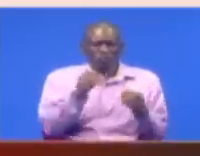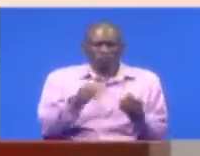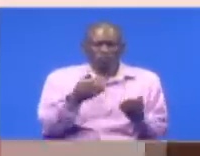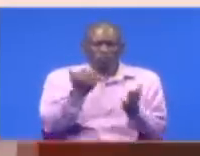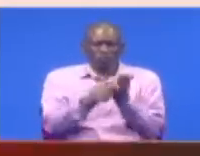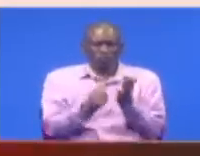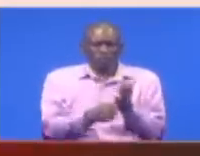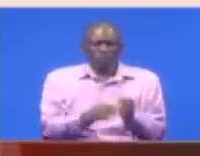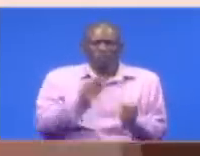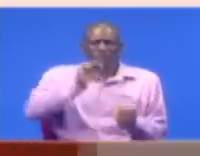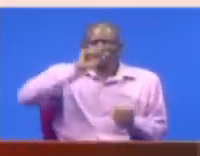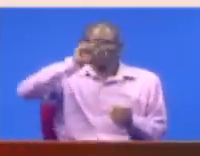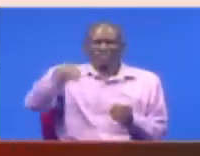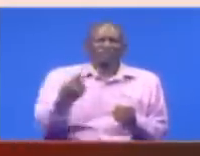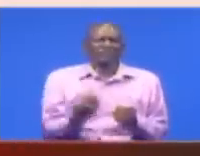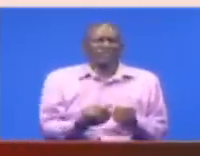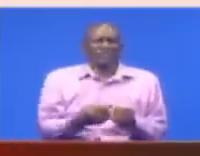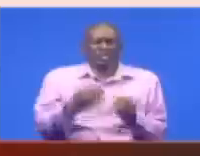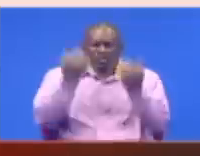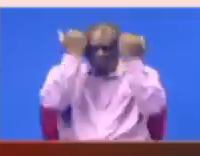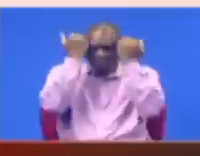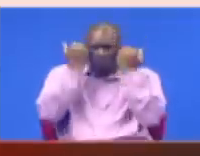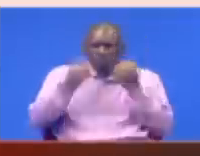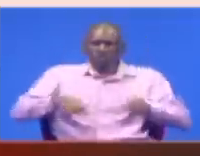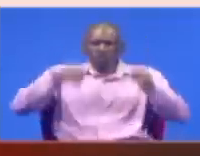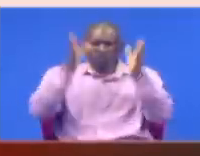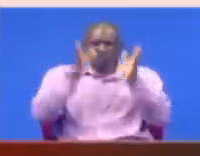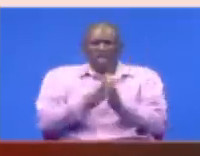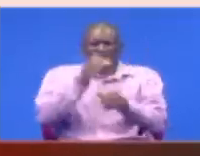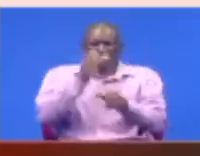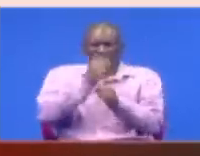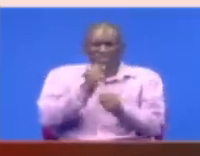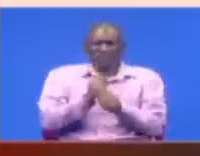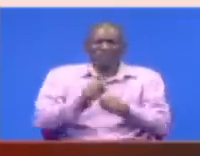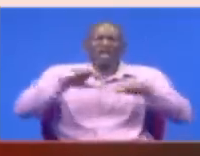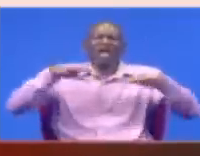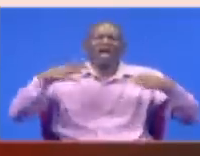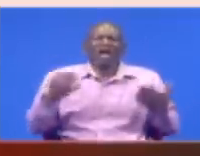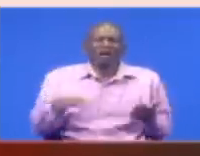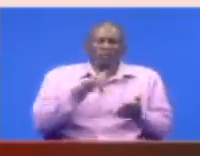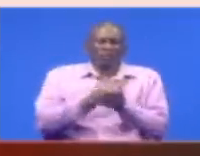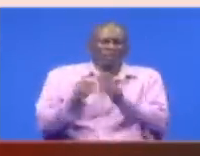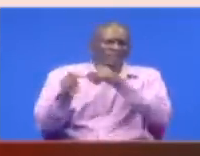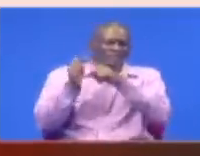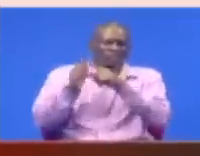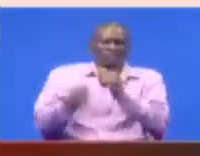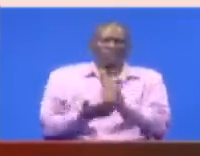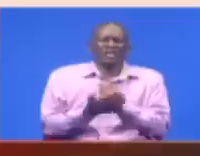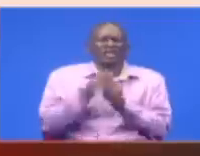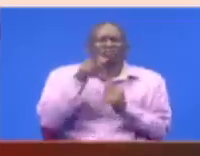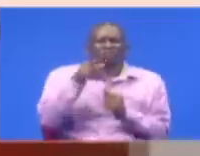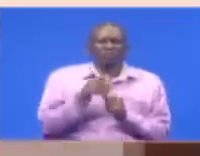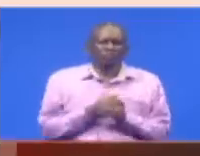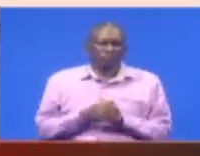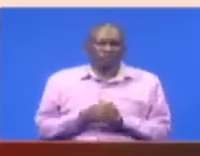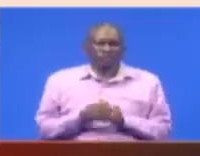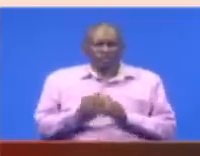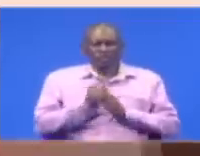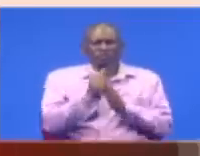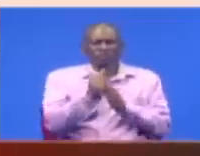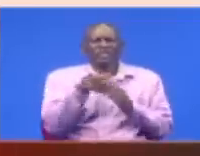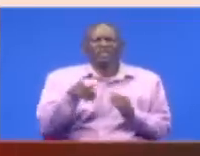like 5,000 judicial officers and judicial staff. So how will that experience then help you to lead